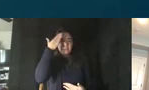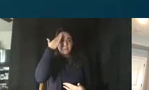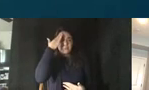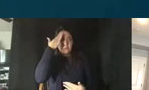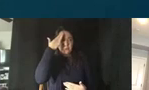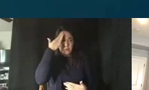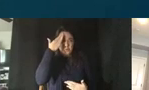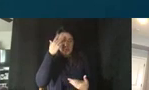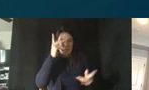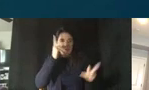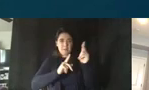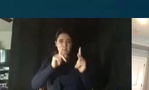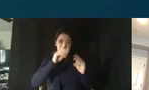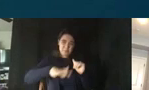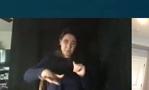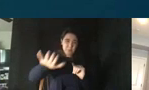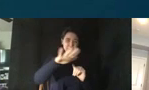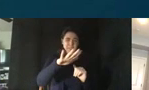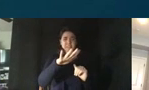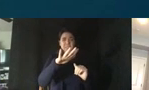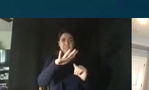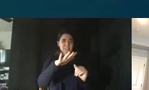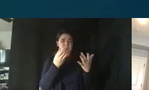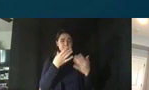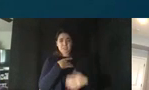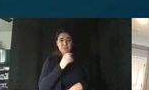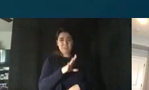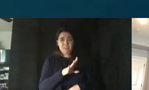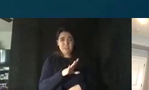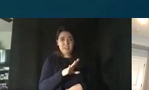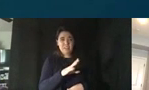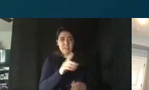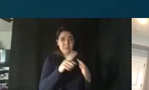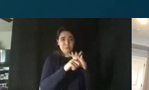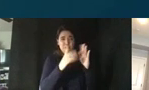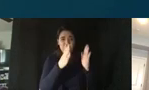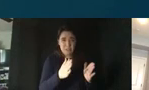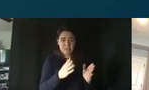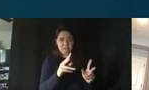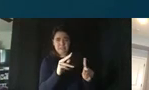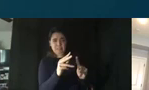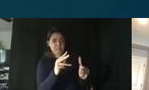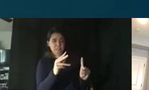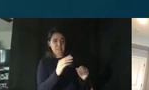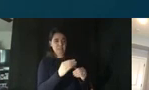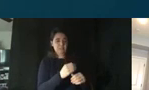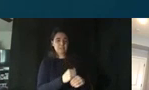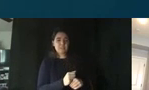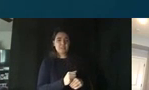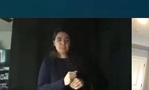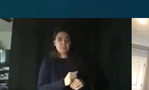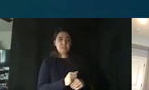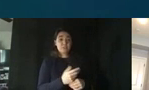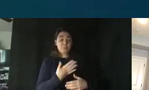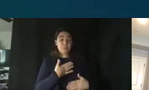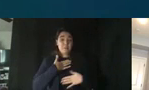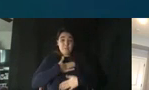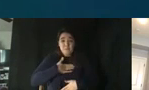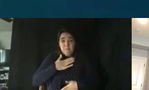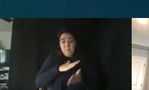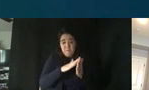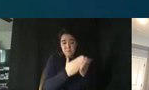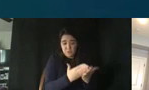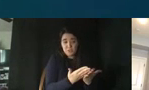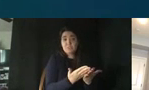is out there. And what I appreciate about my book, I should say, is that it